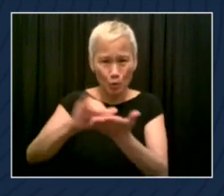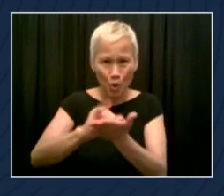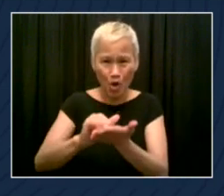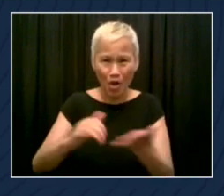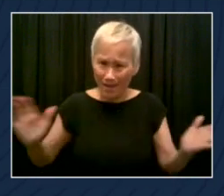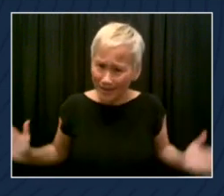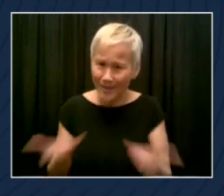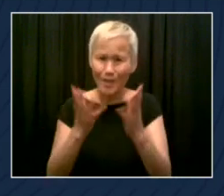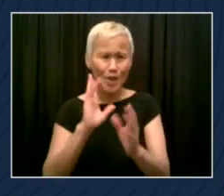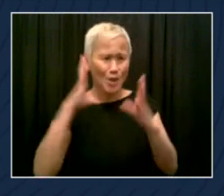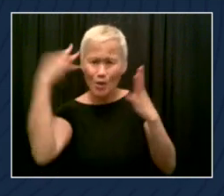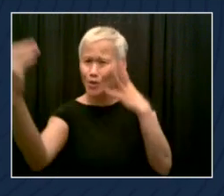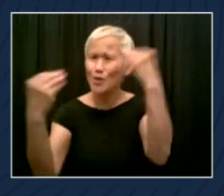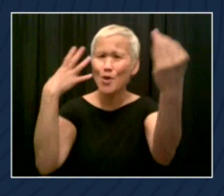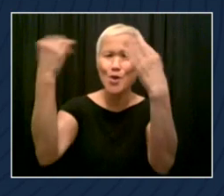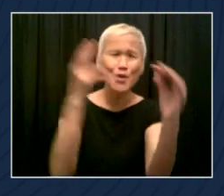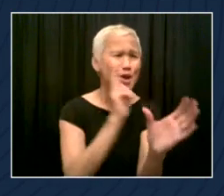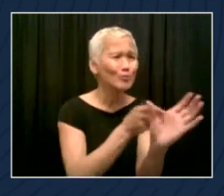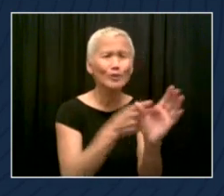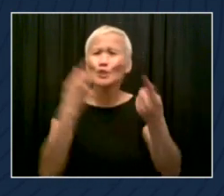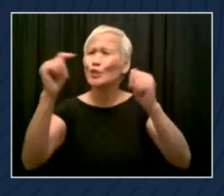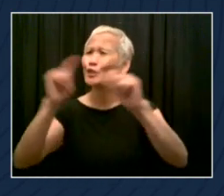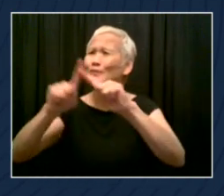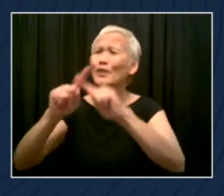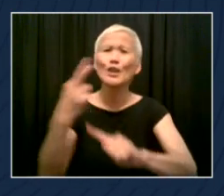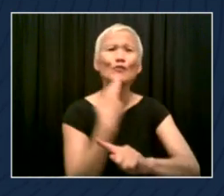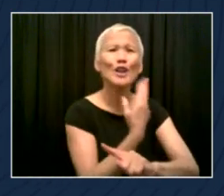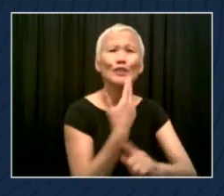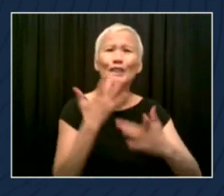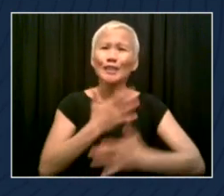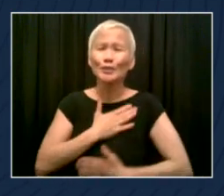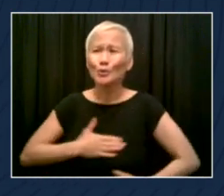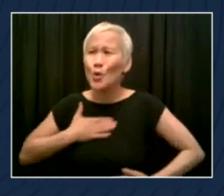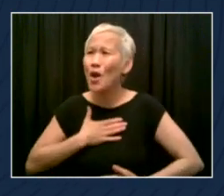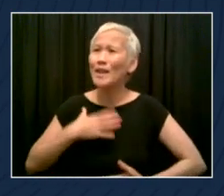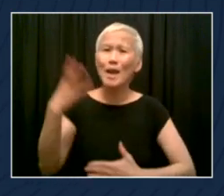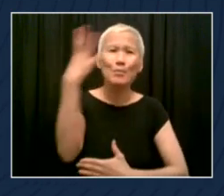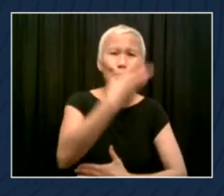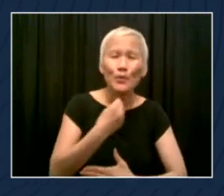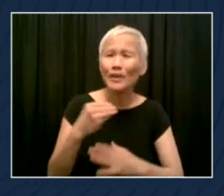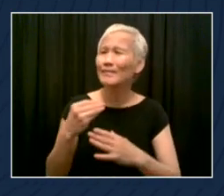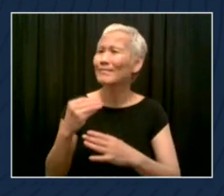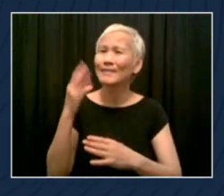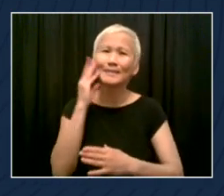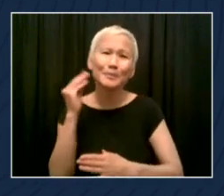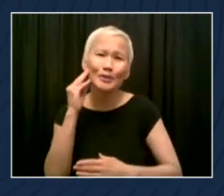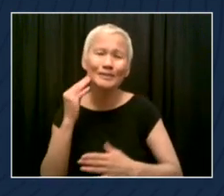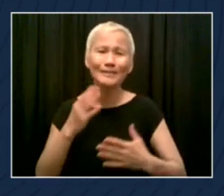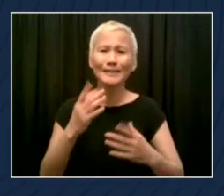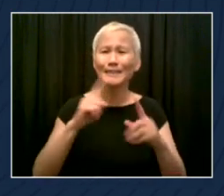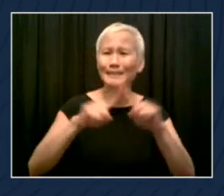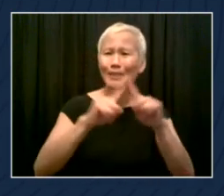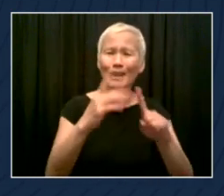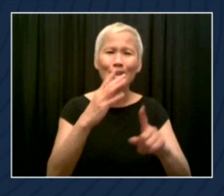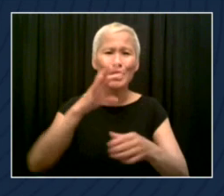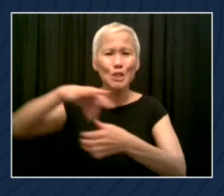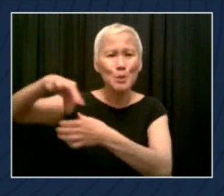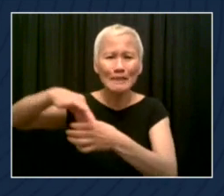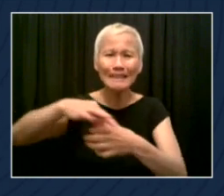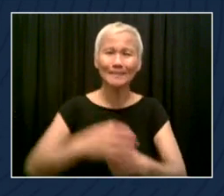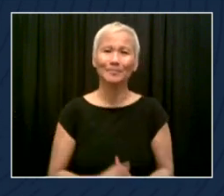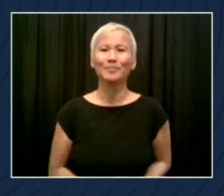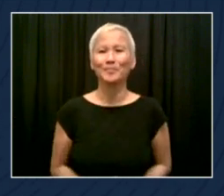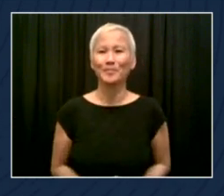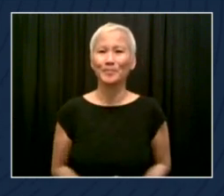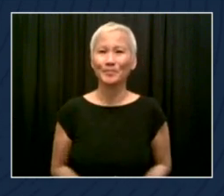out and enjoy this beautiful city of ours, and to make sure that our recovery lifts all of our restaurants and bars up at a